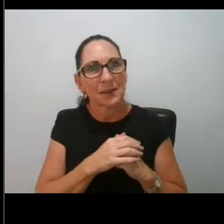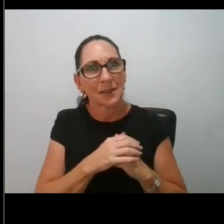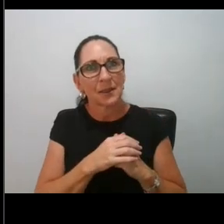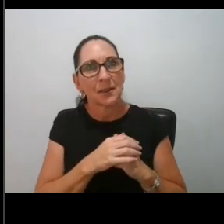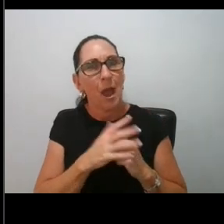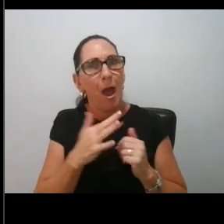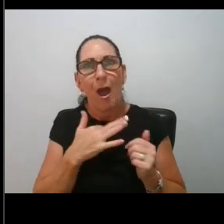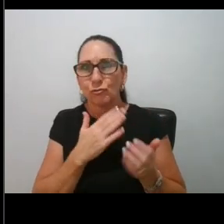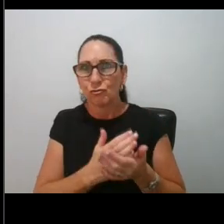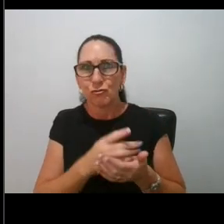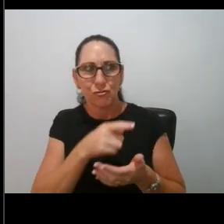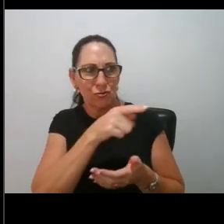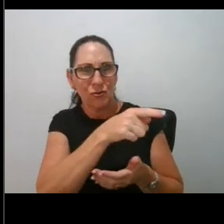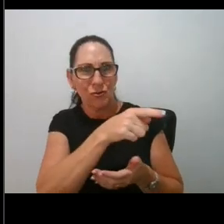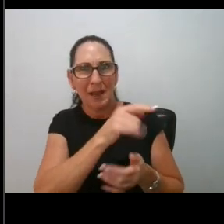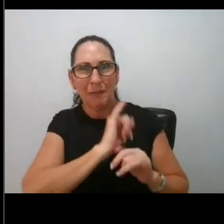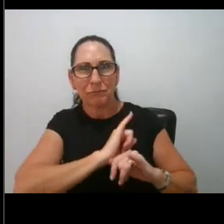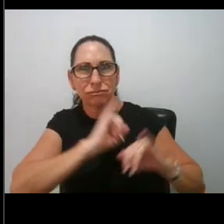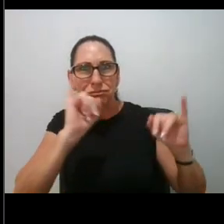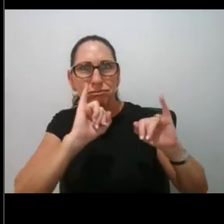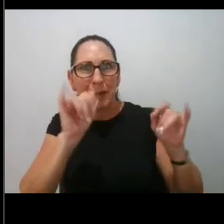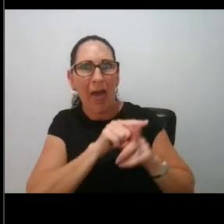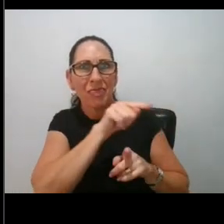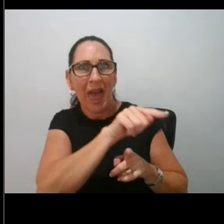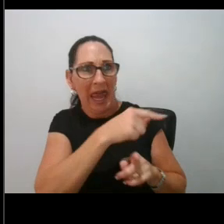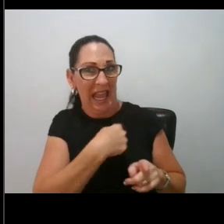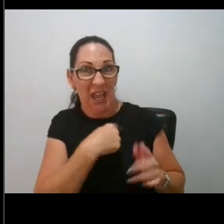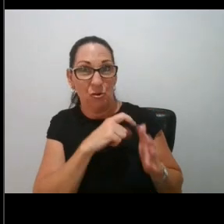I'm not that monster. So that can be really important.